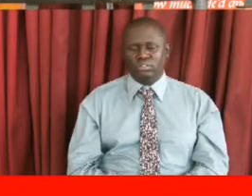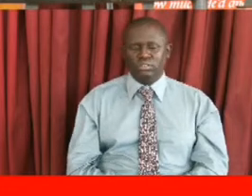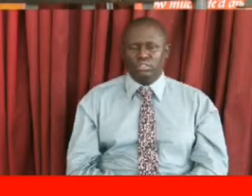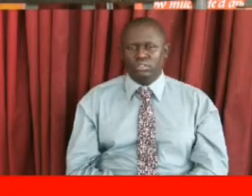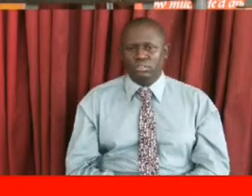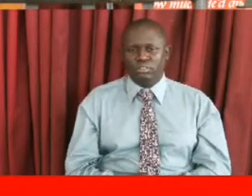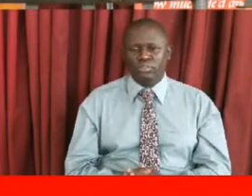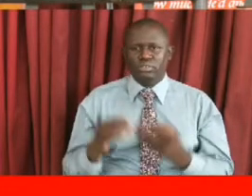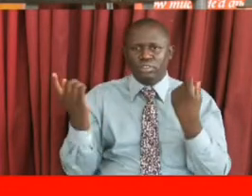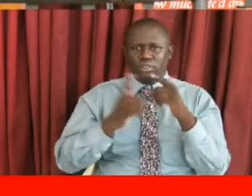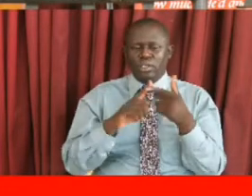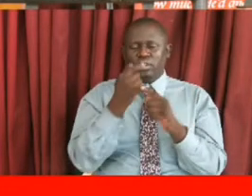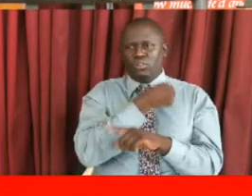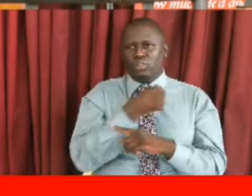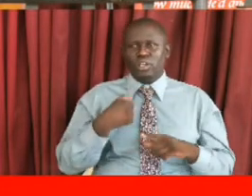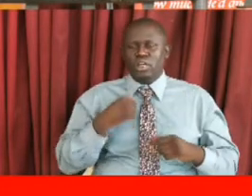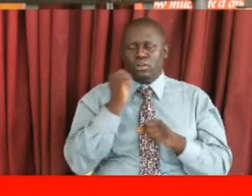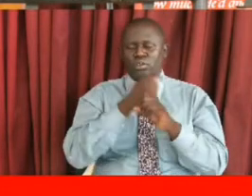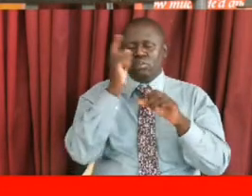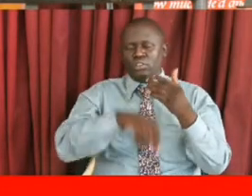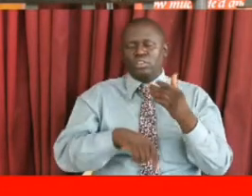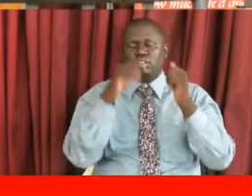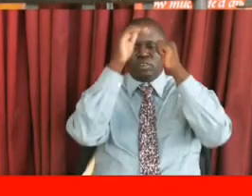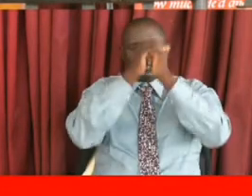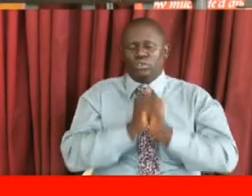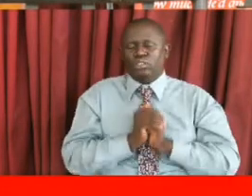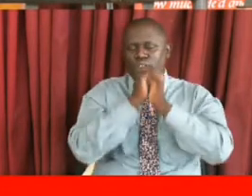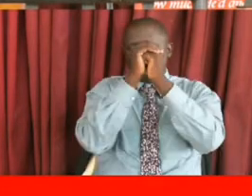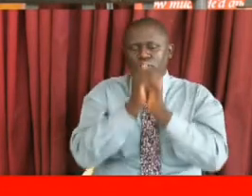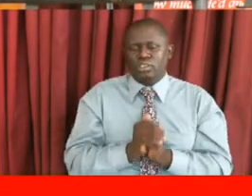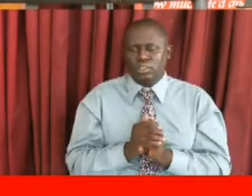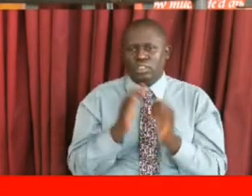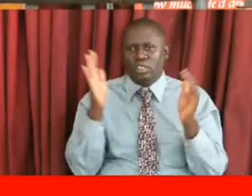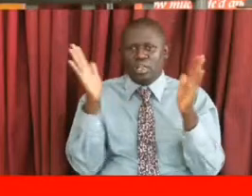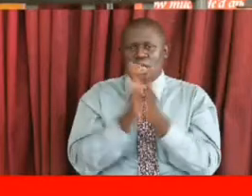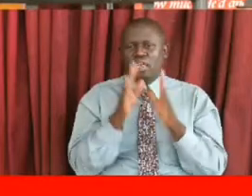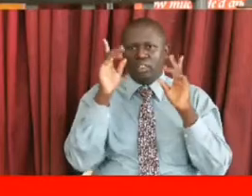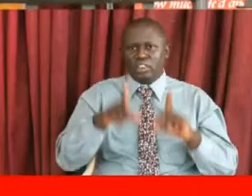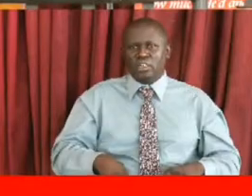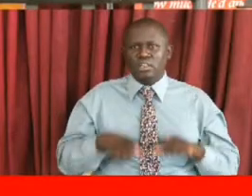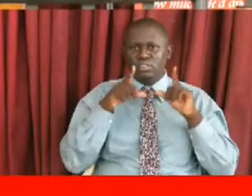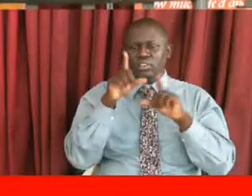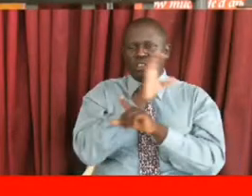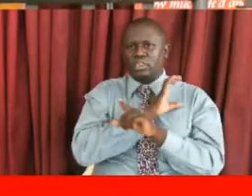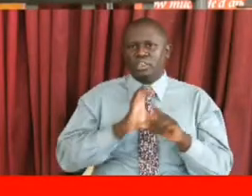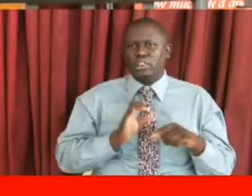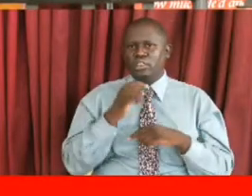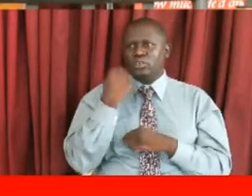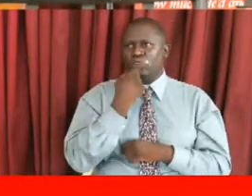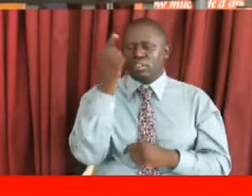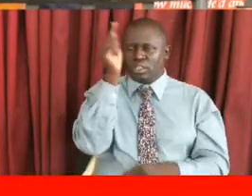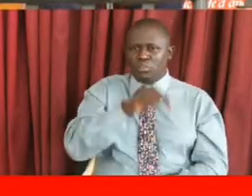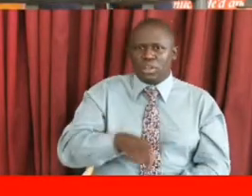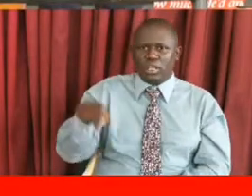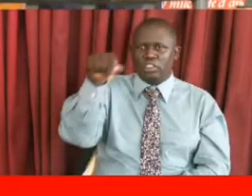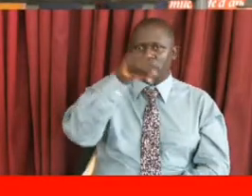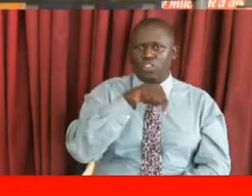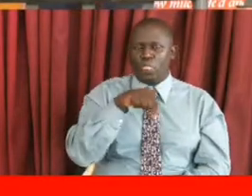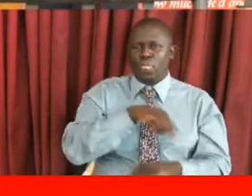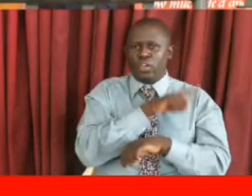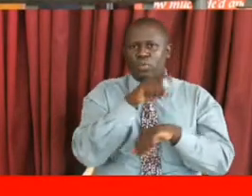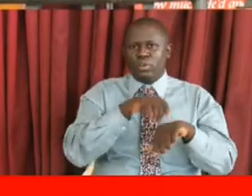then worshiping the living Christ is Among Us when that day